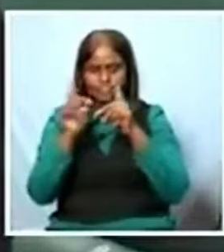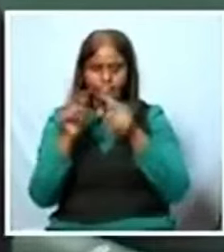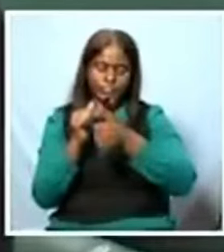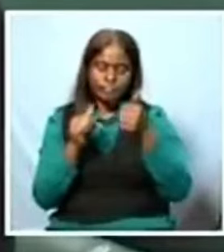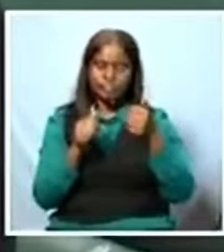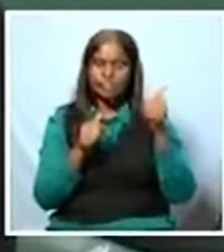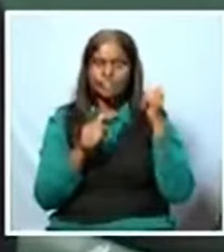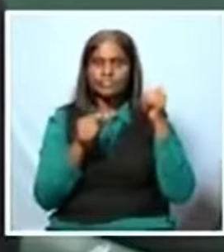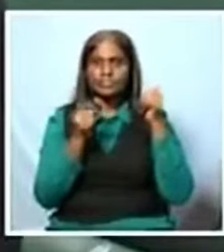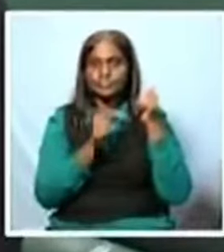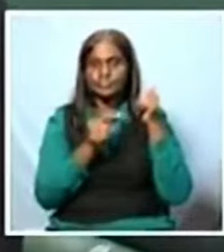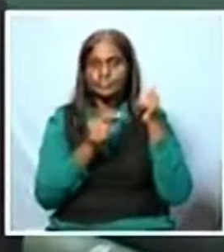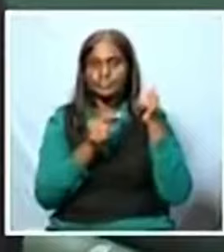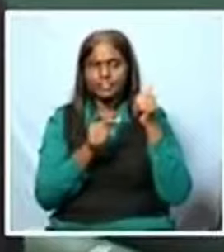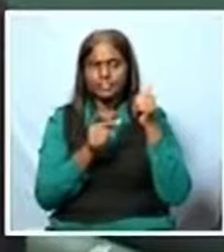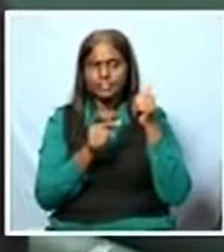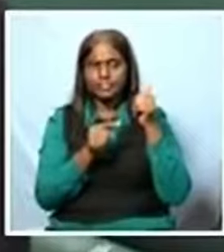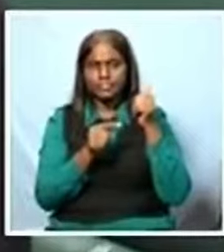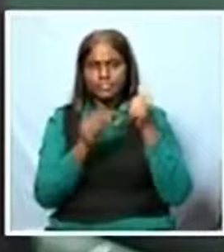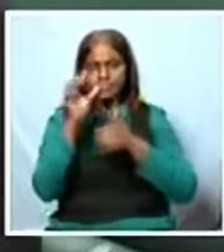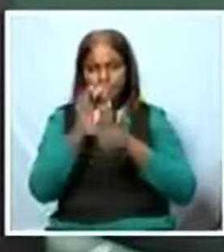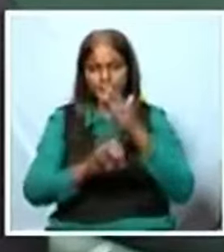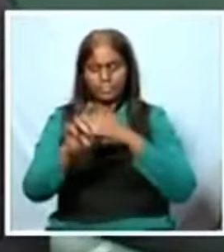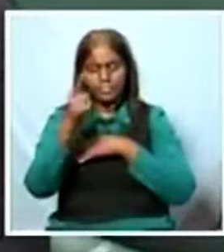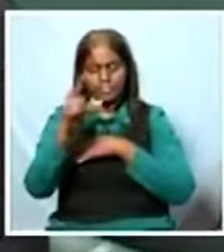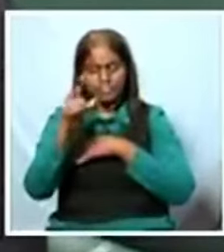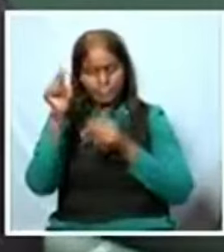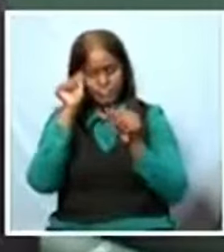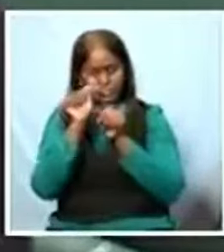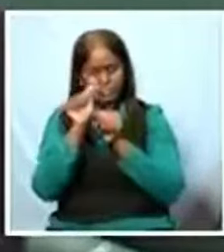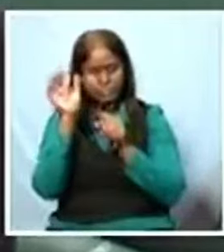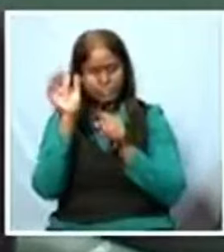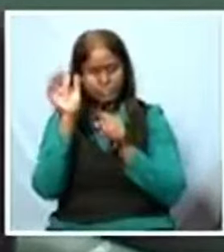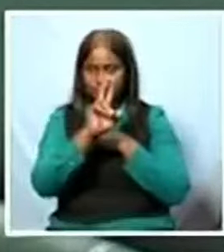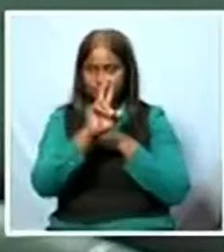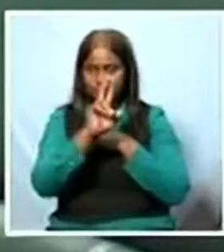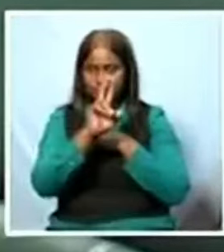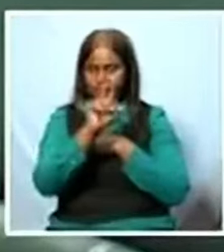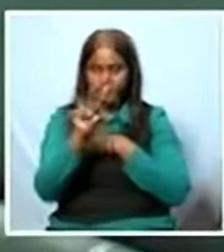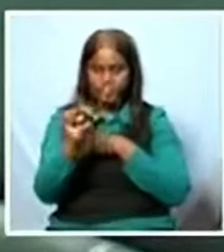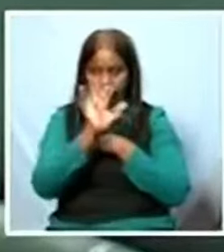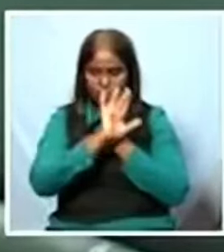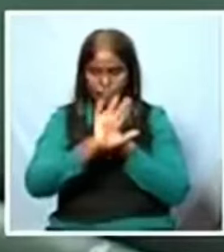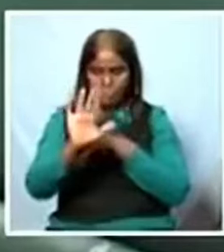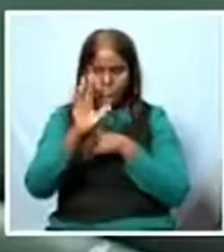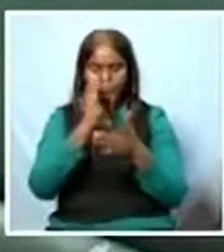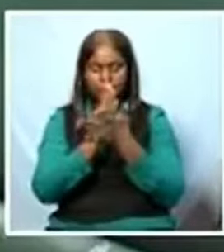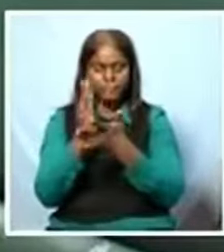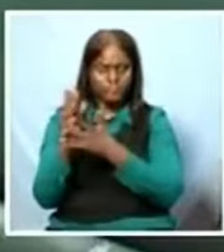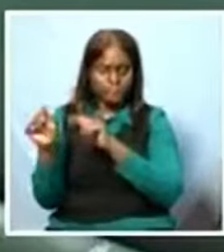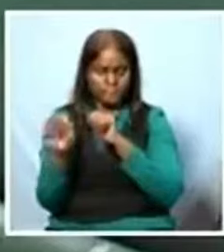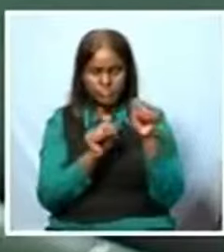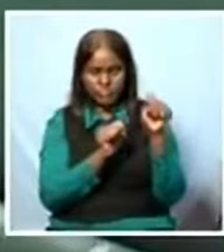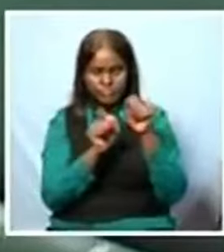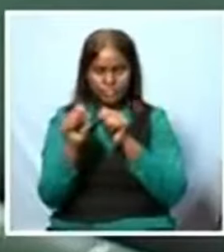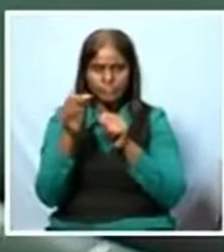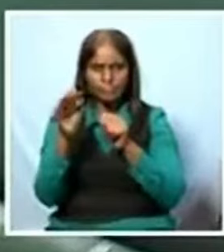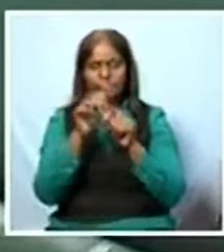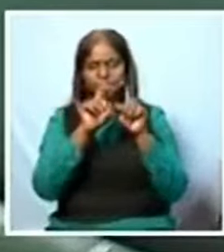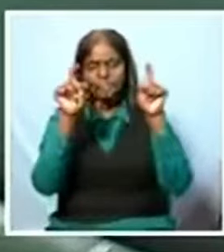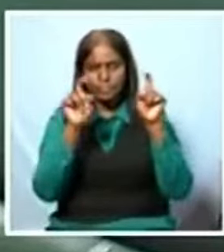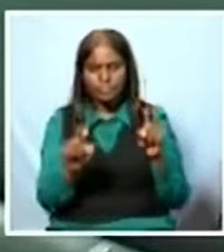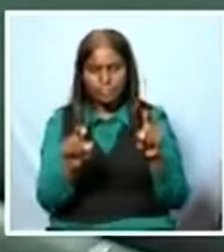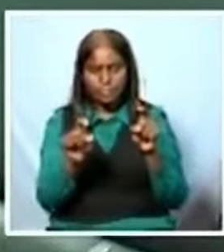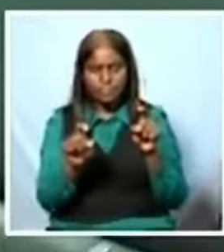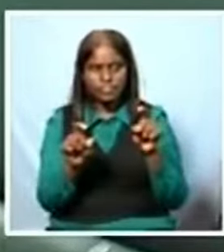and objection? Clause 21 is agreed to. Clause 22, prohibition of transfer of